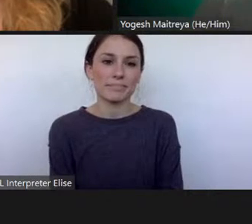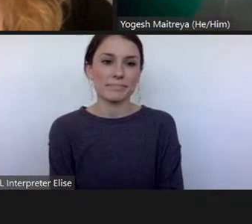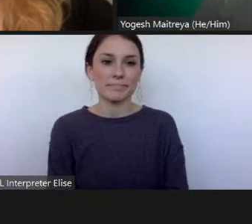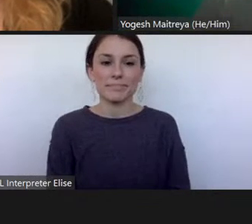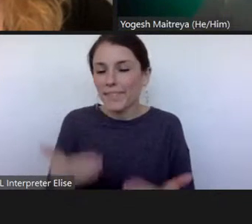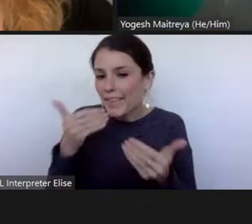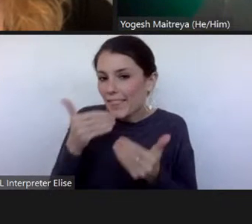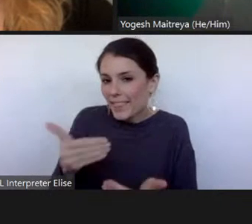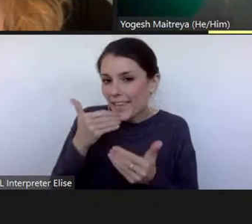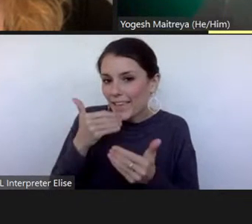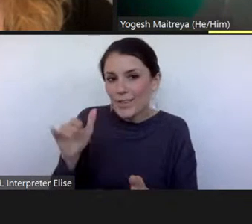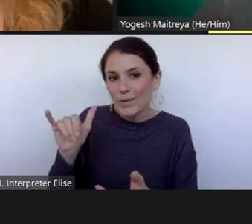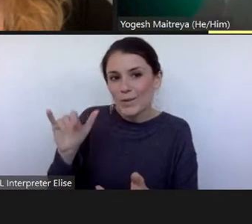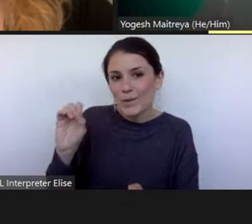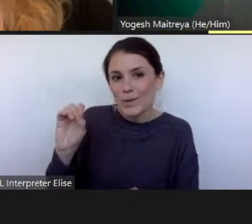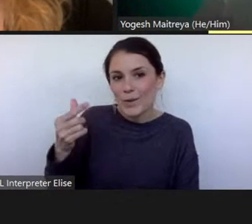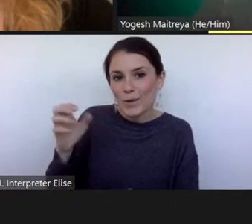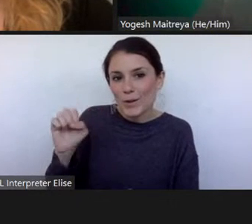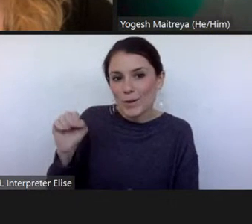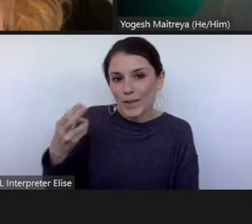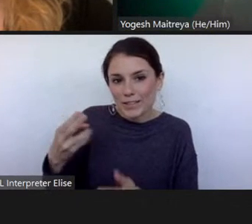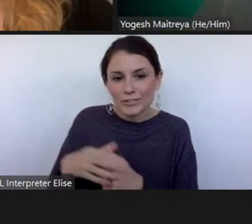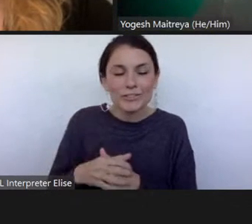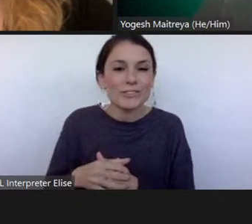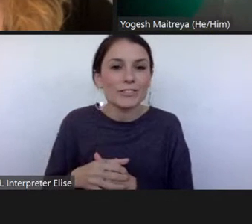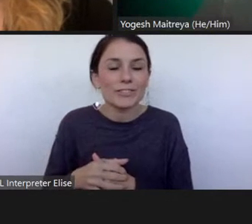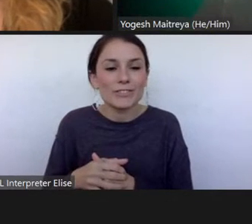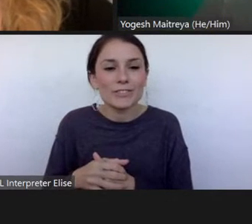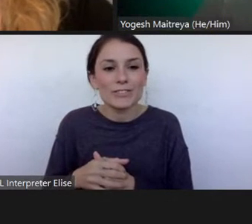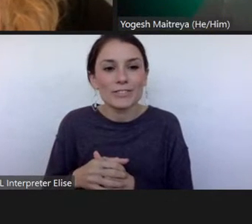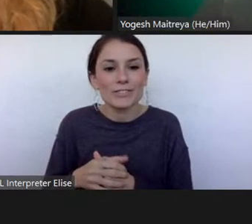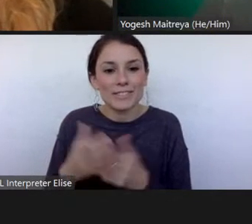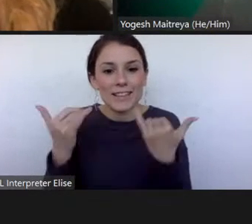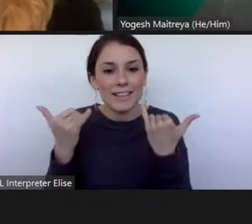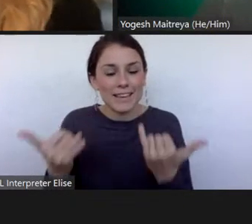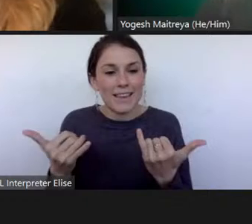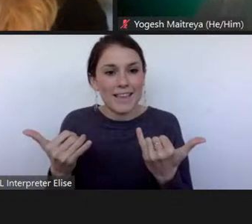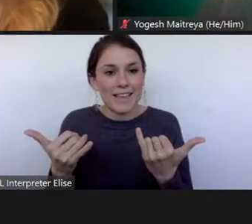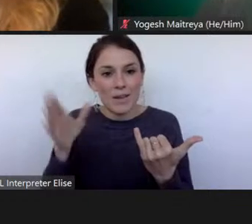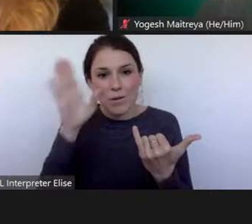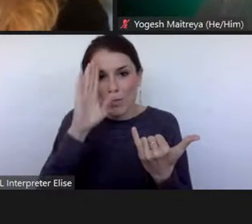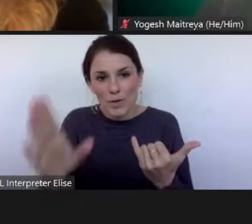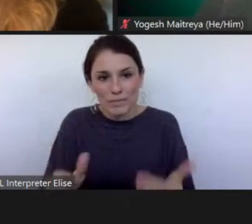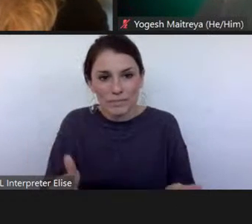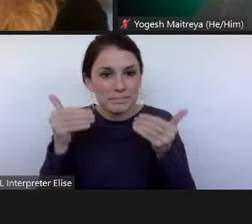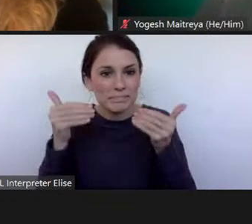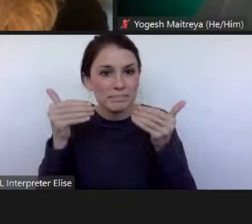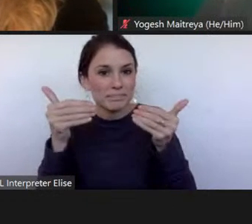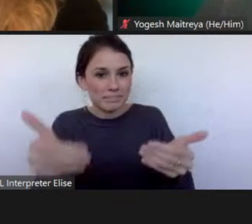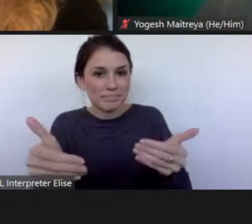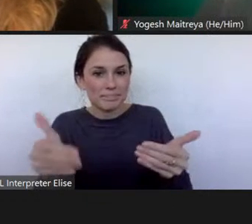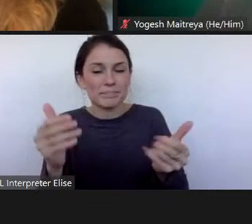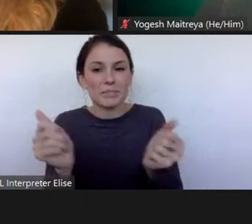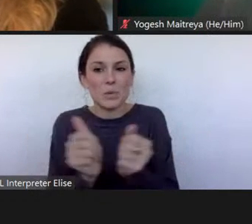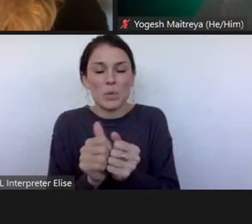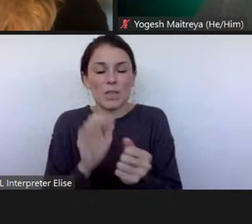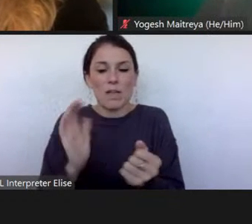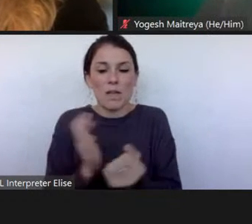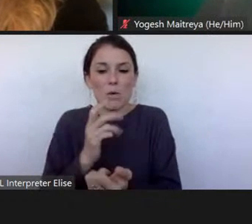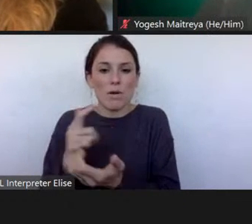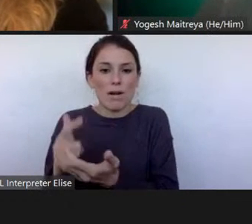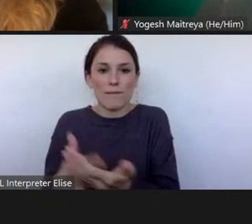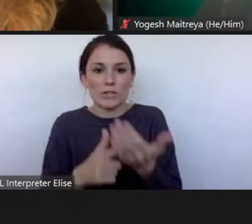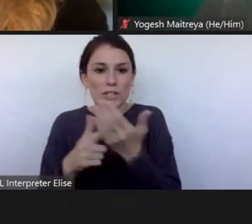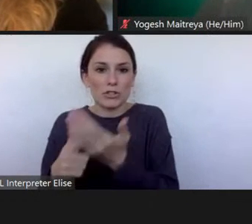Thank you, Yogesh. Thank Thank you you. all. And now we will move towards our conversation with the goal